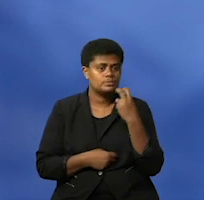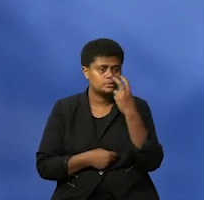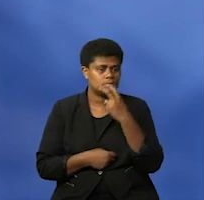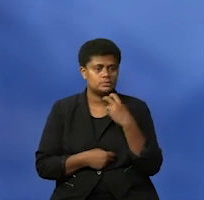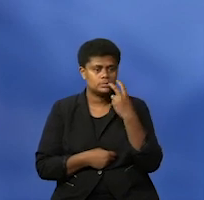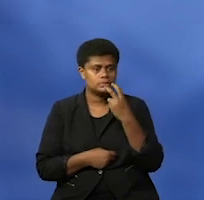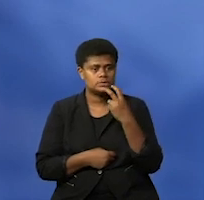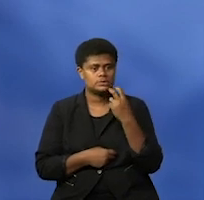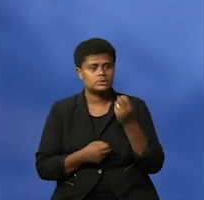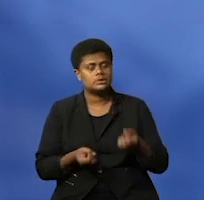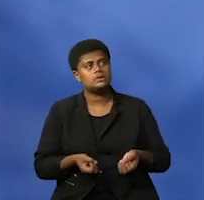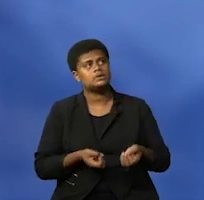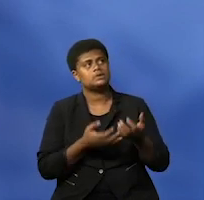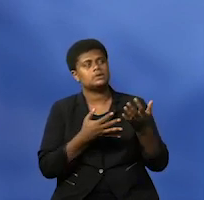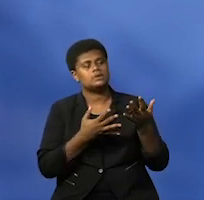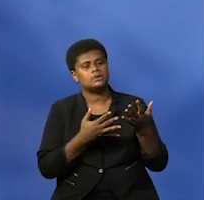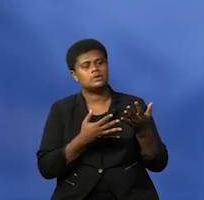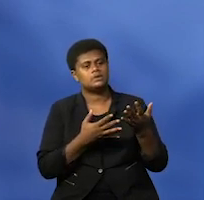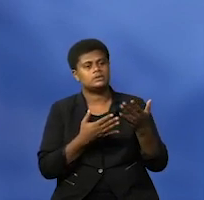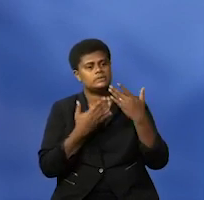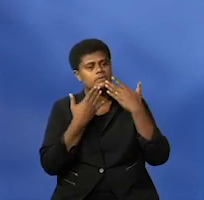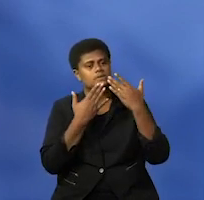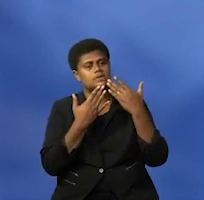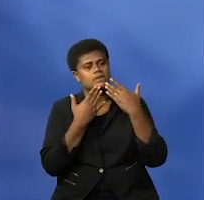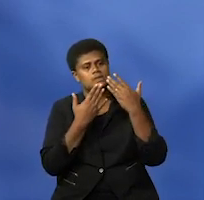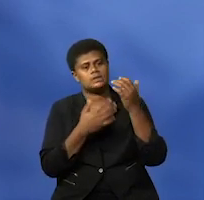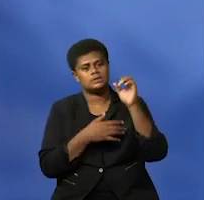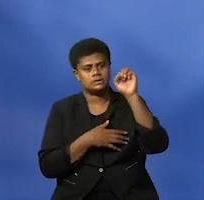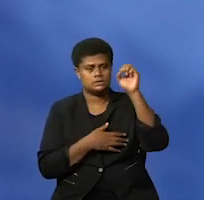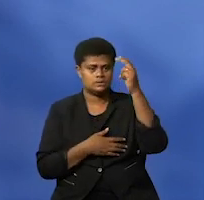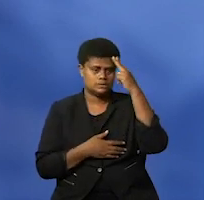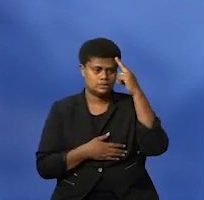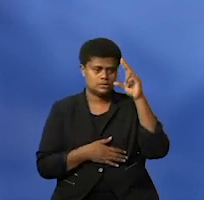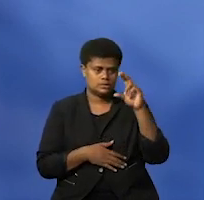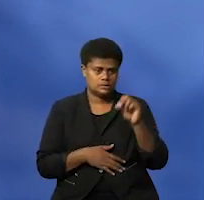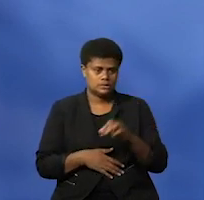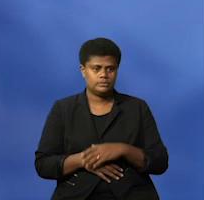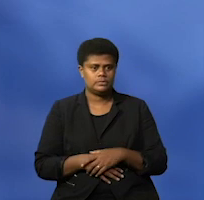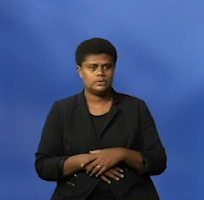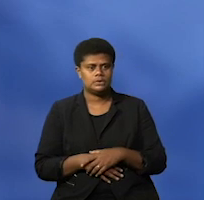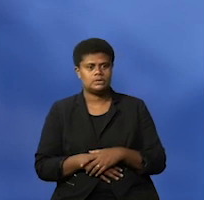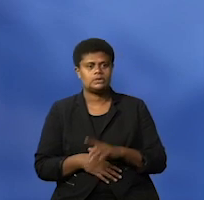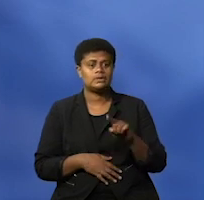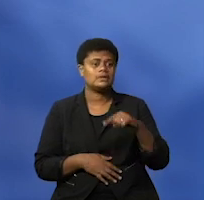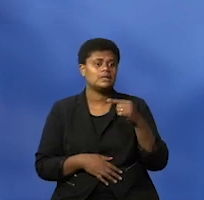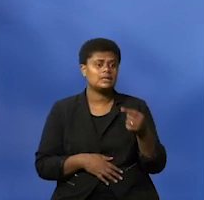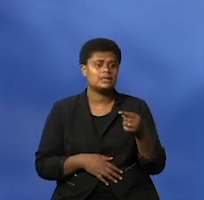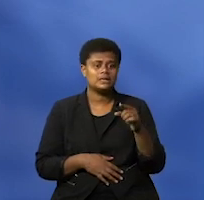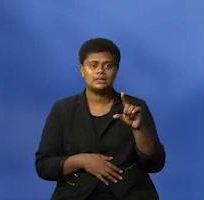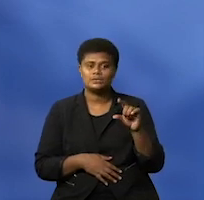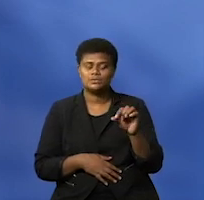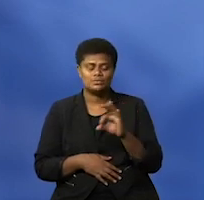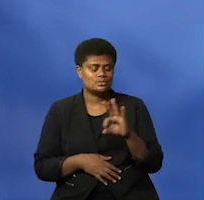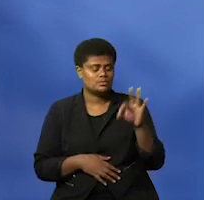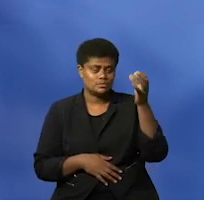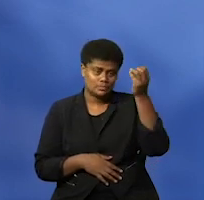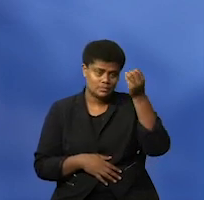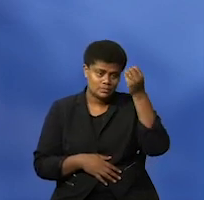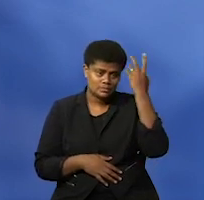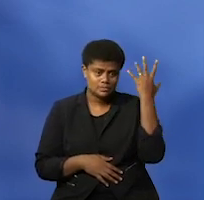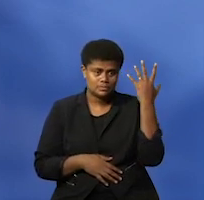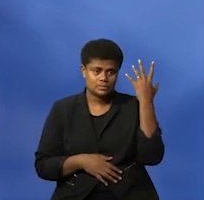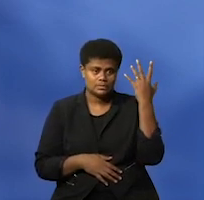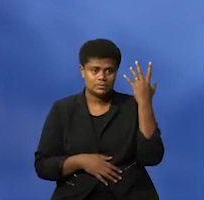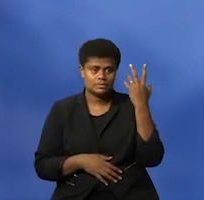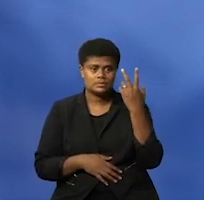thanks to his name. And verse 16, but do not forget to do good and to share, for with such sacrifices